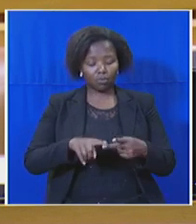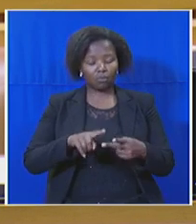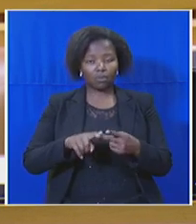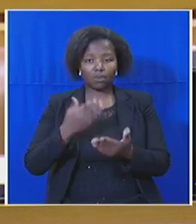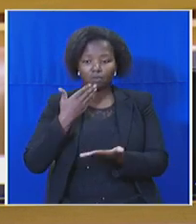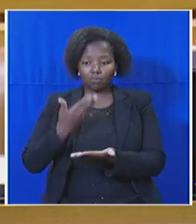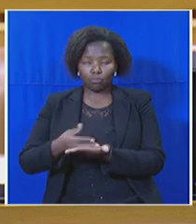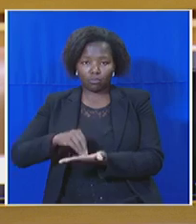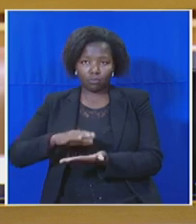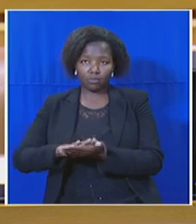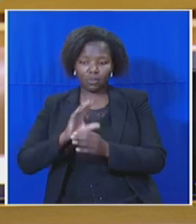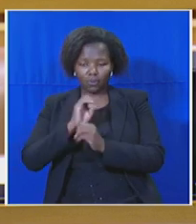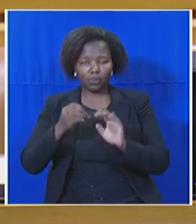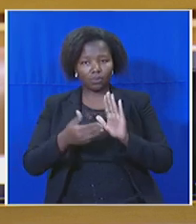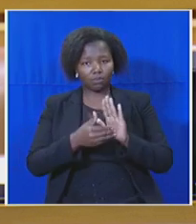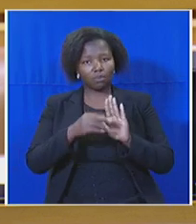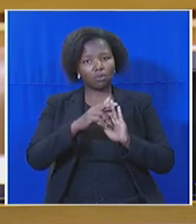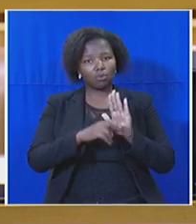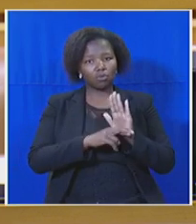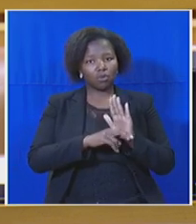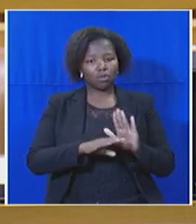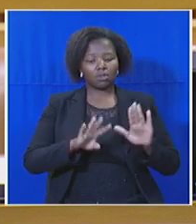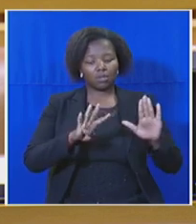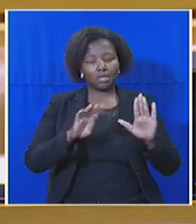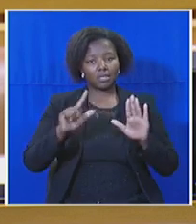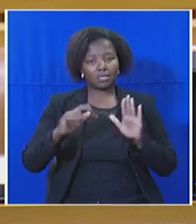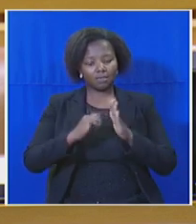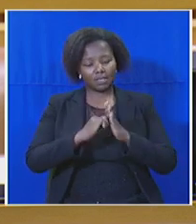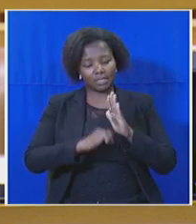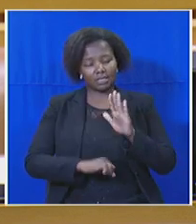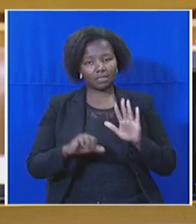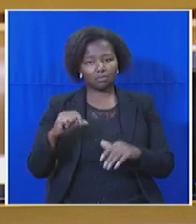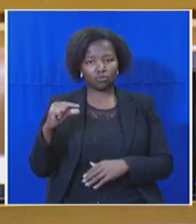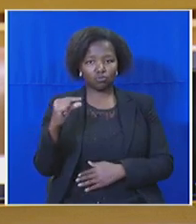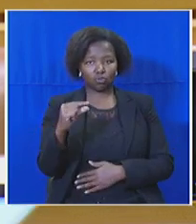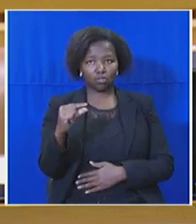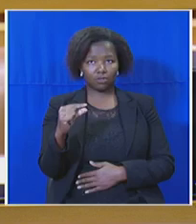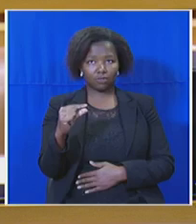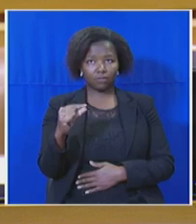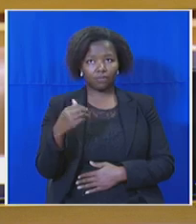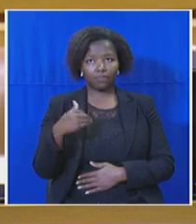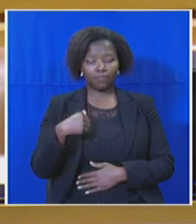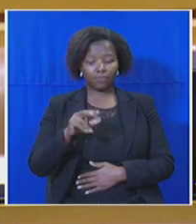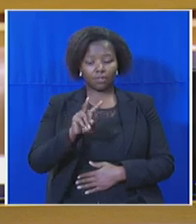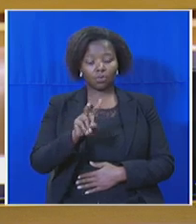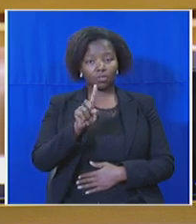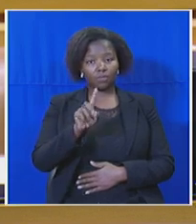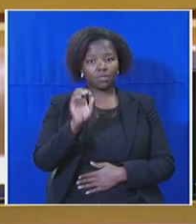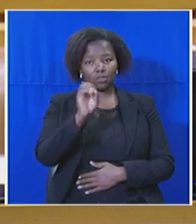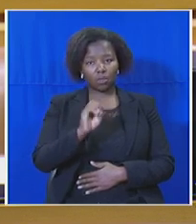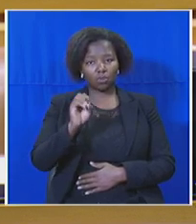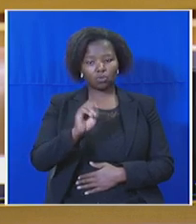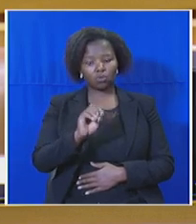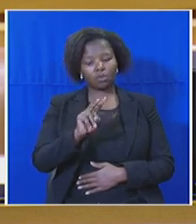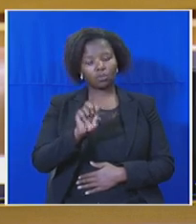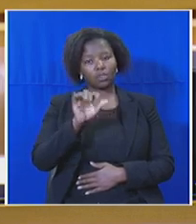in Rule 9(7) sub G, and on the 21st of October 2015, I